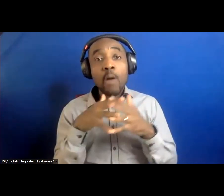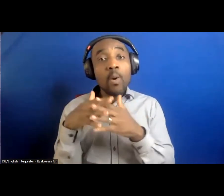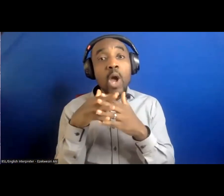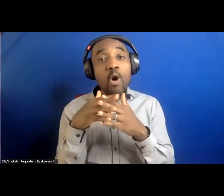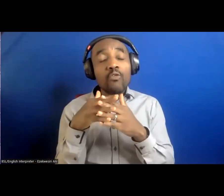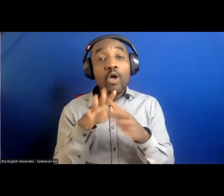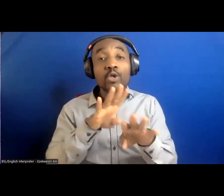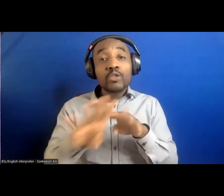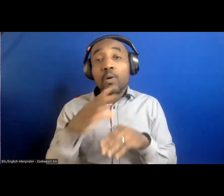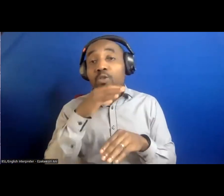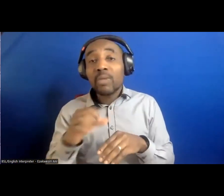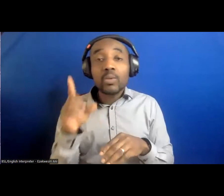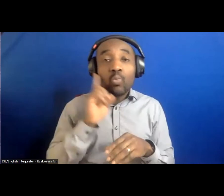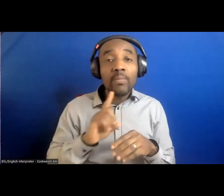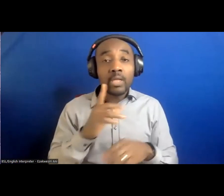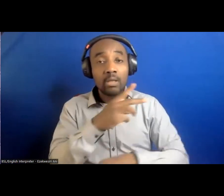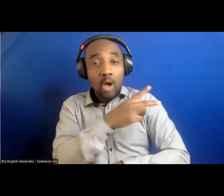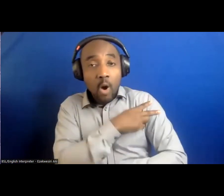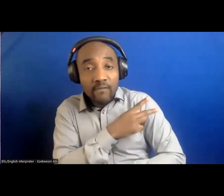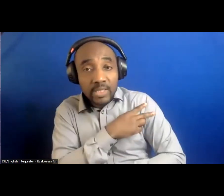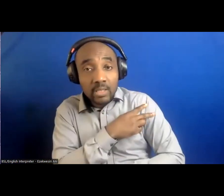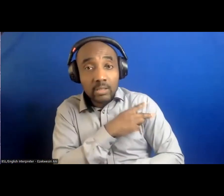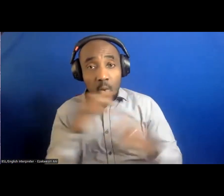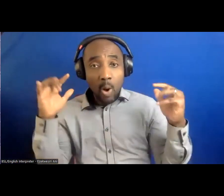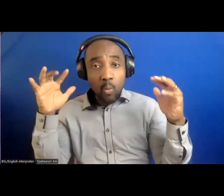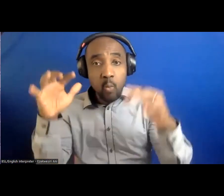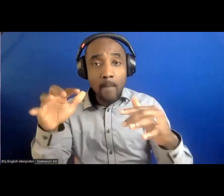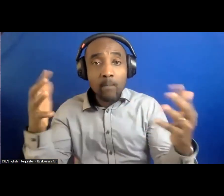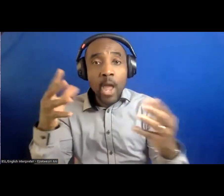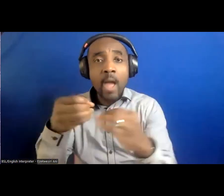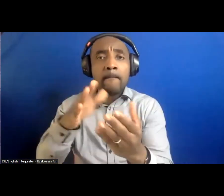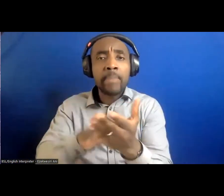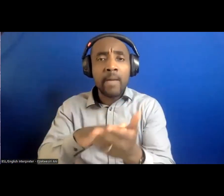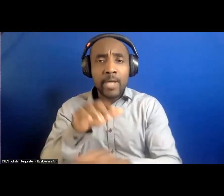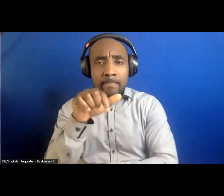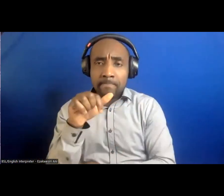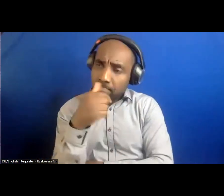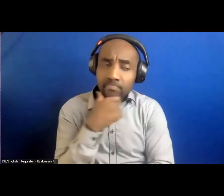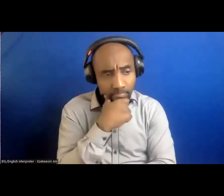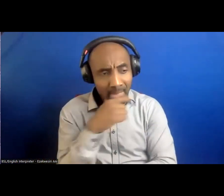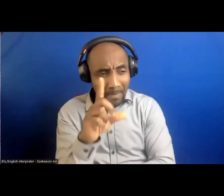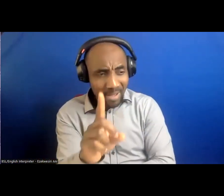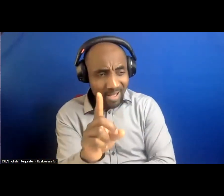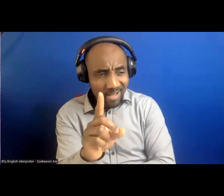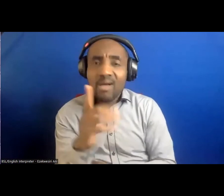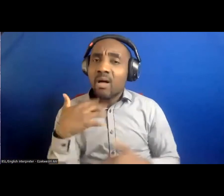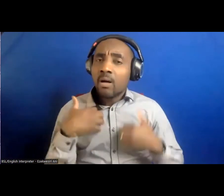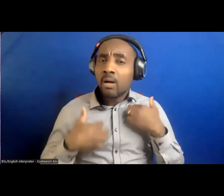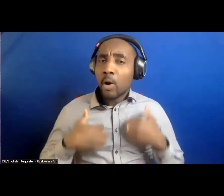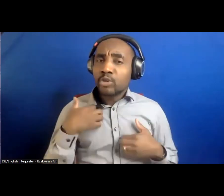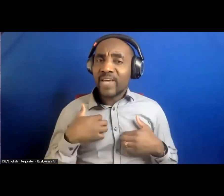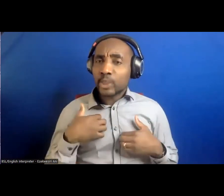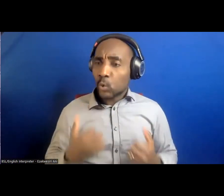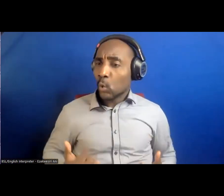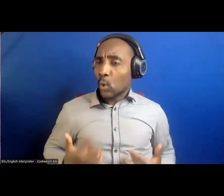and women and officials descend on Birmingham. But please do not believe that that motivation and inspiration will lie there.